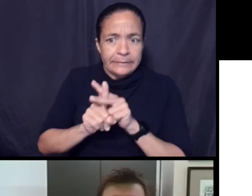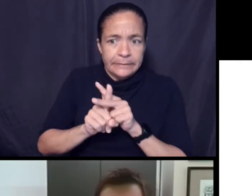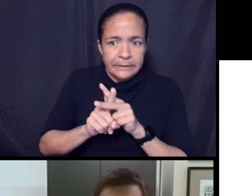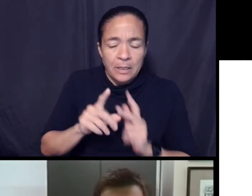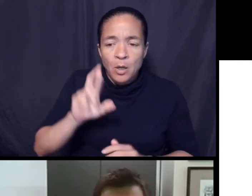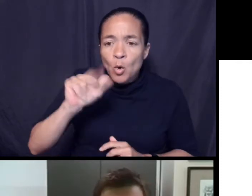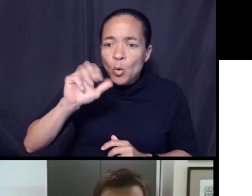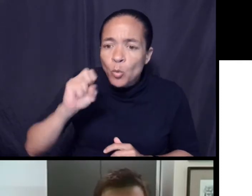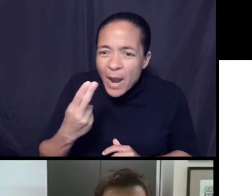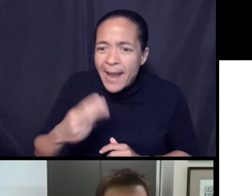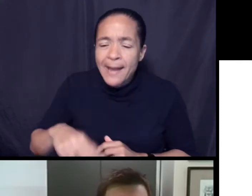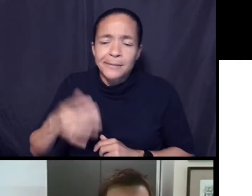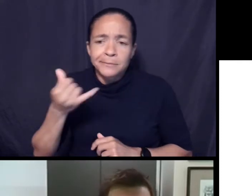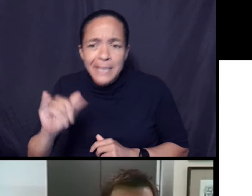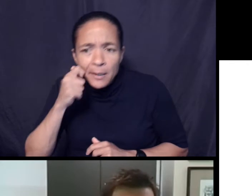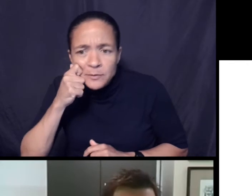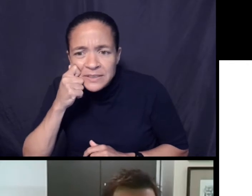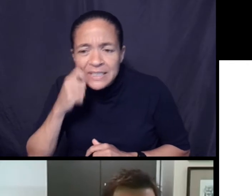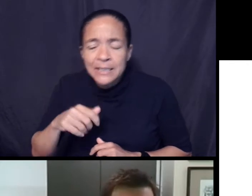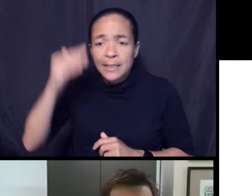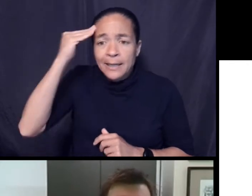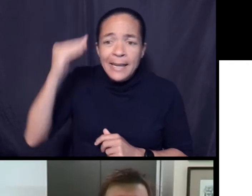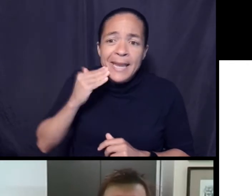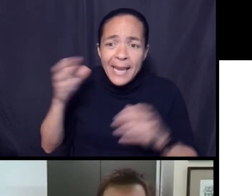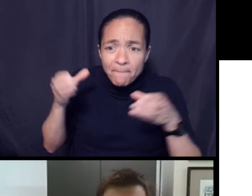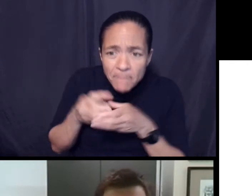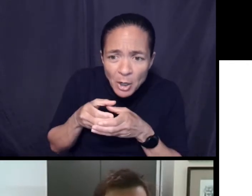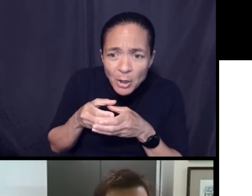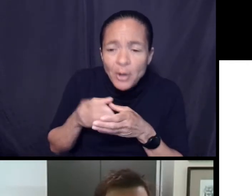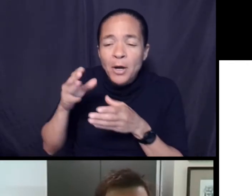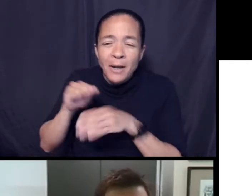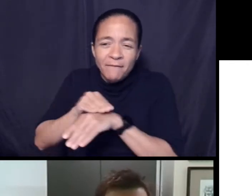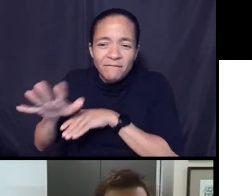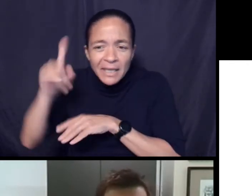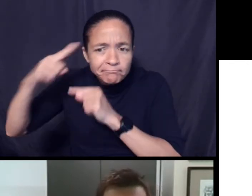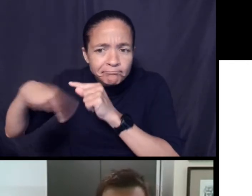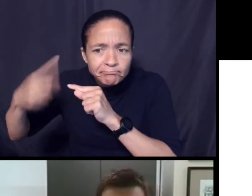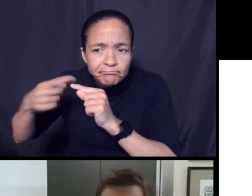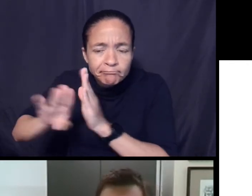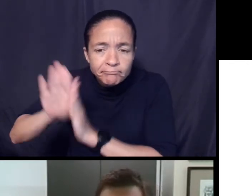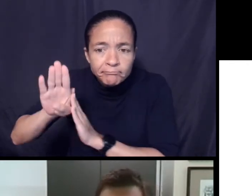skin, small head and brain, which affects growth and development, liver and blood problems, seizures, and also eye